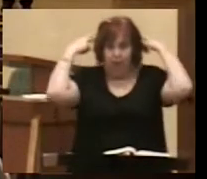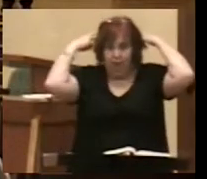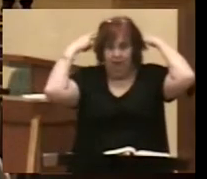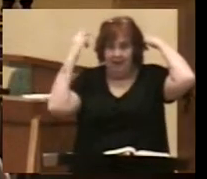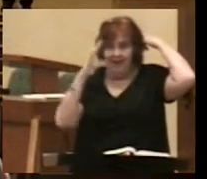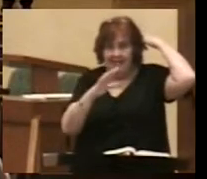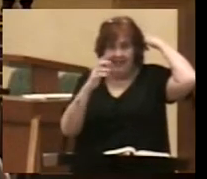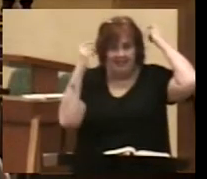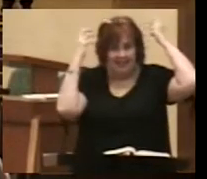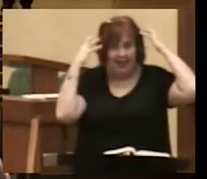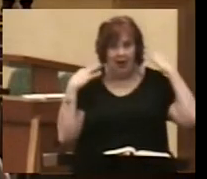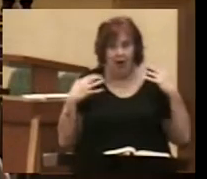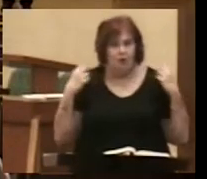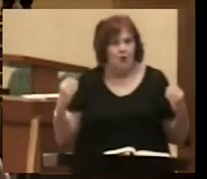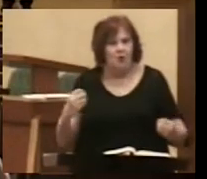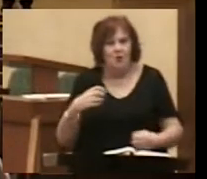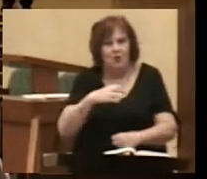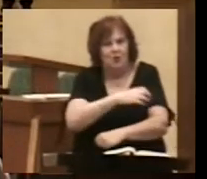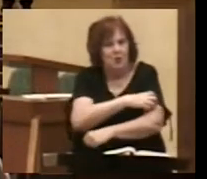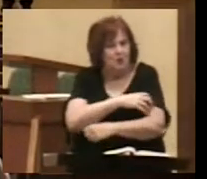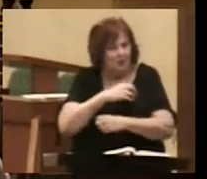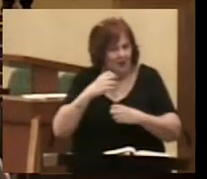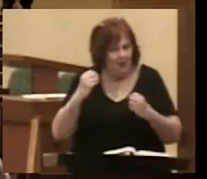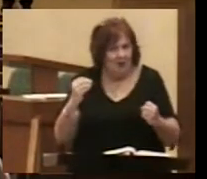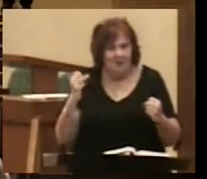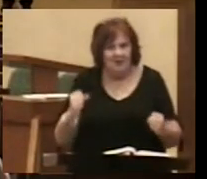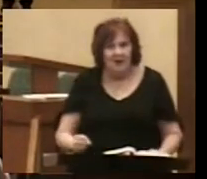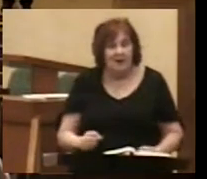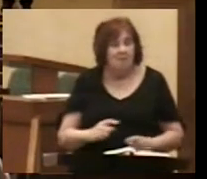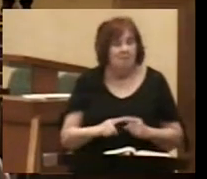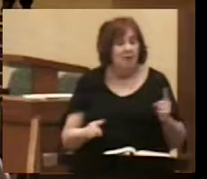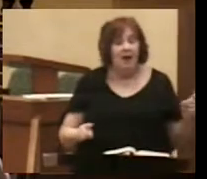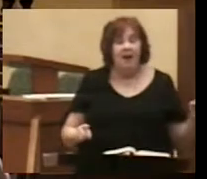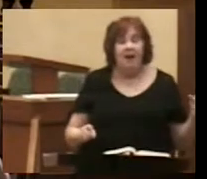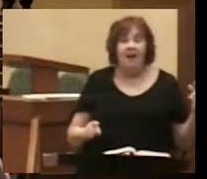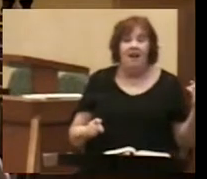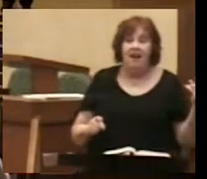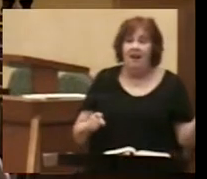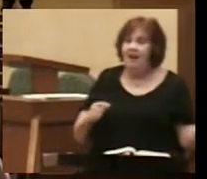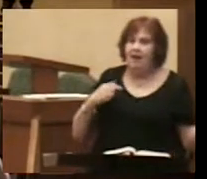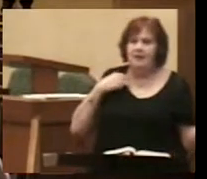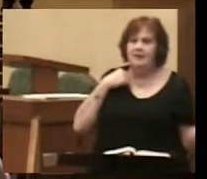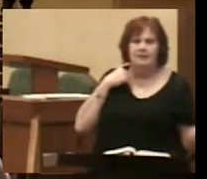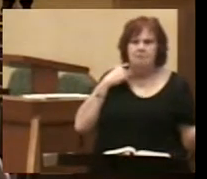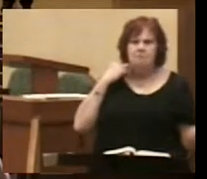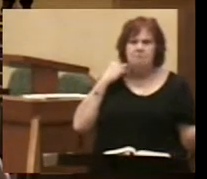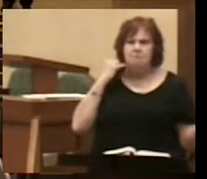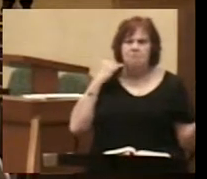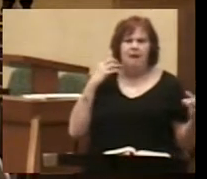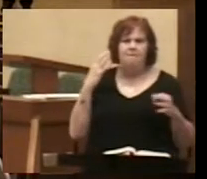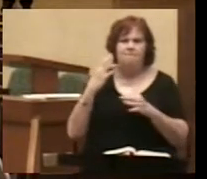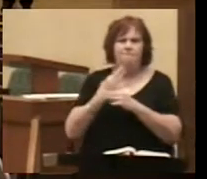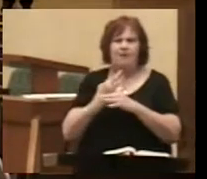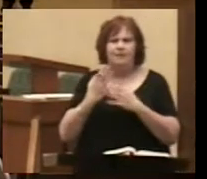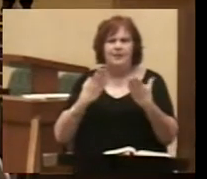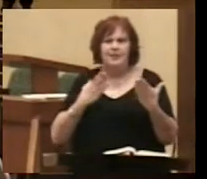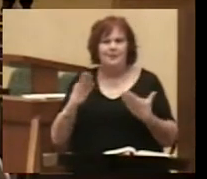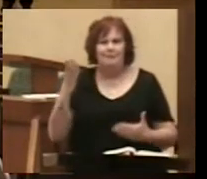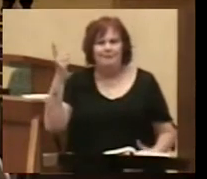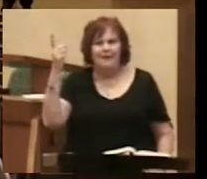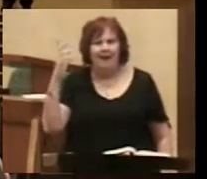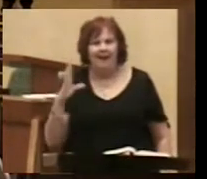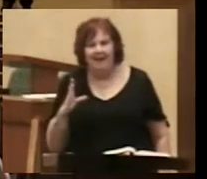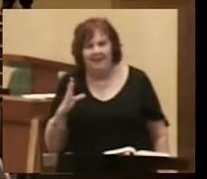Ruth and Noah and Samson were able to go beyond any ridicule and faithfully serve their God.